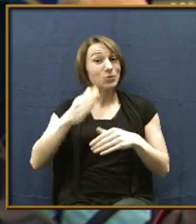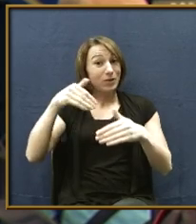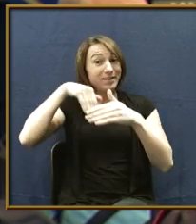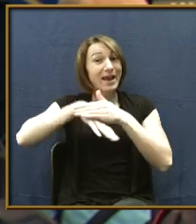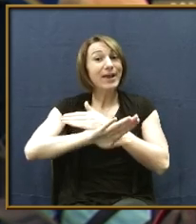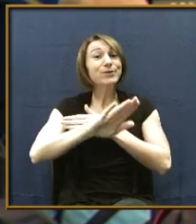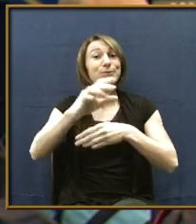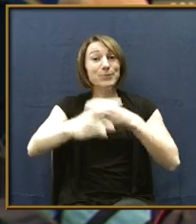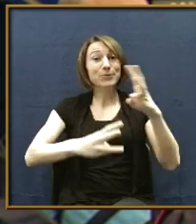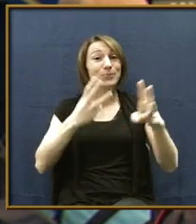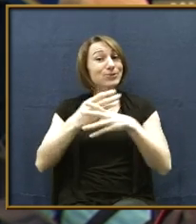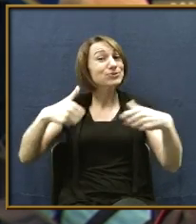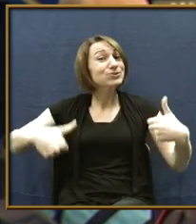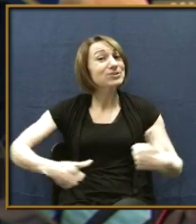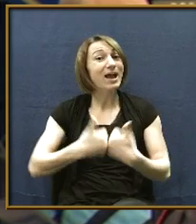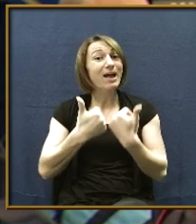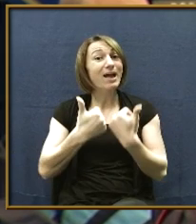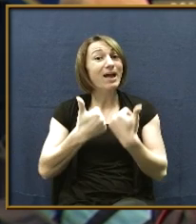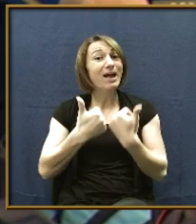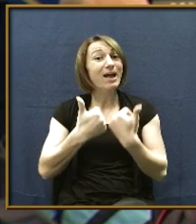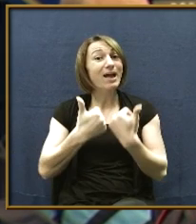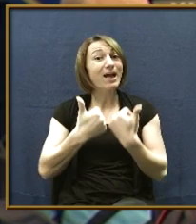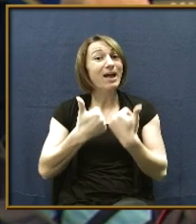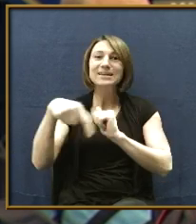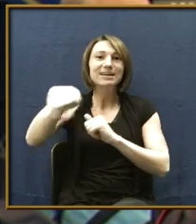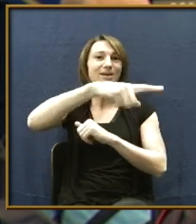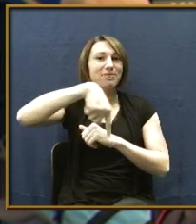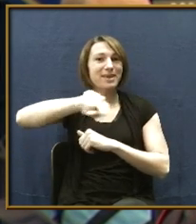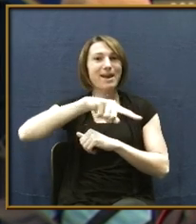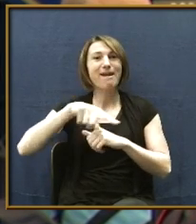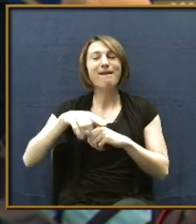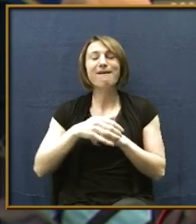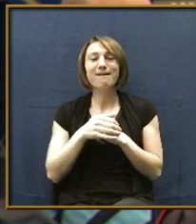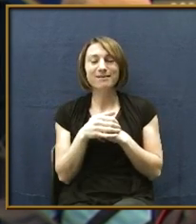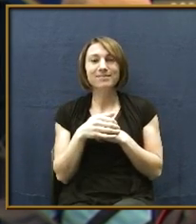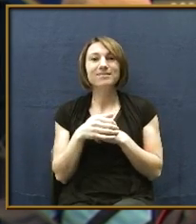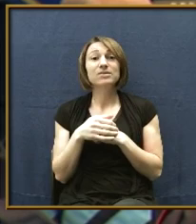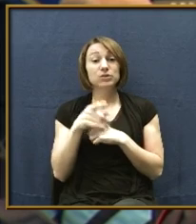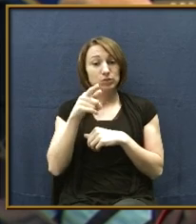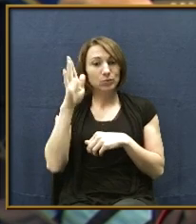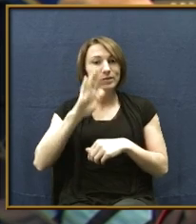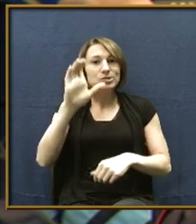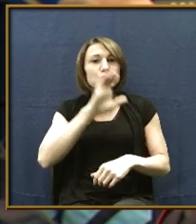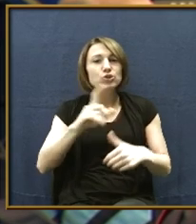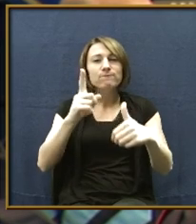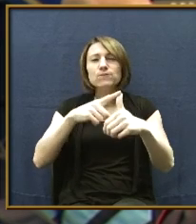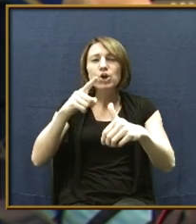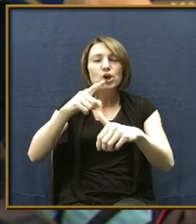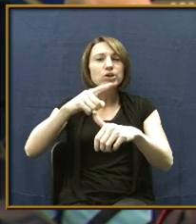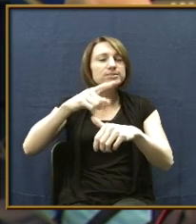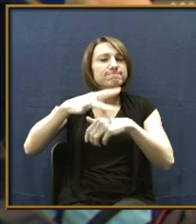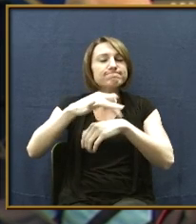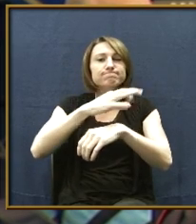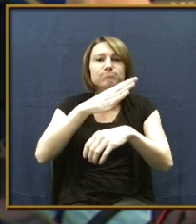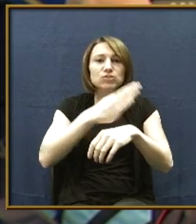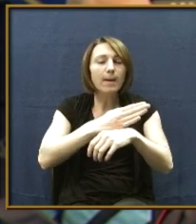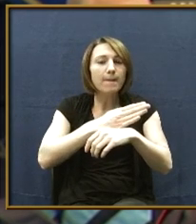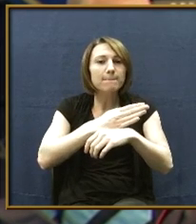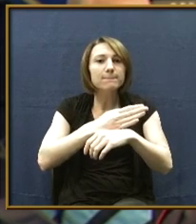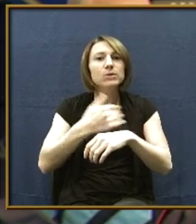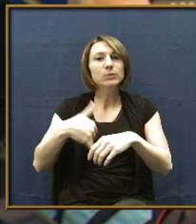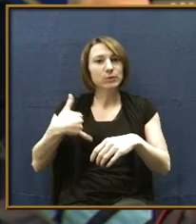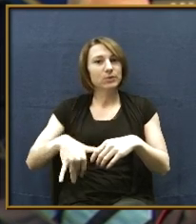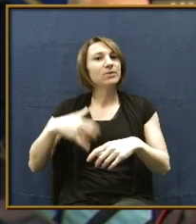world. It's extremely competitive out there. Many of you are in search of that first job. That in itself